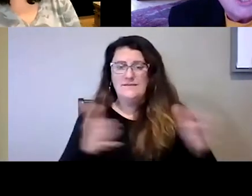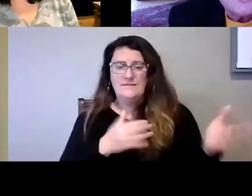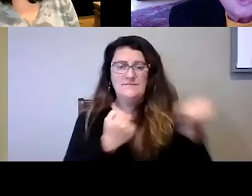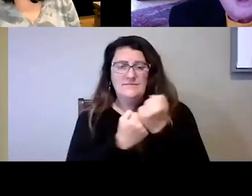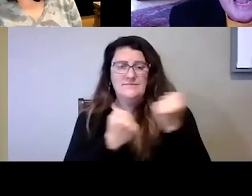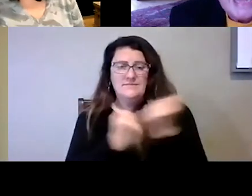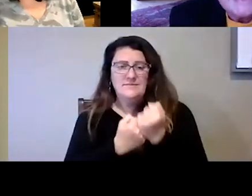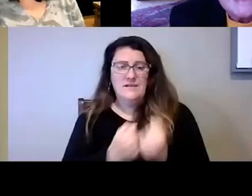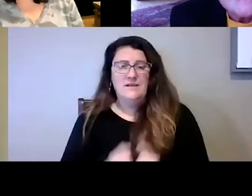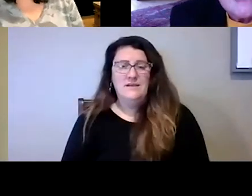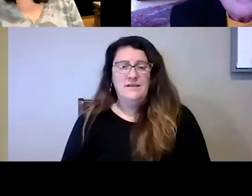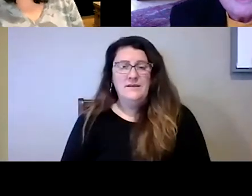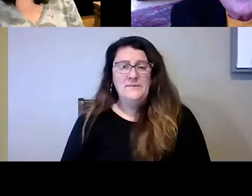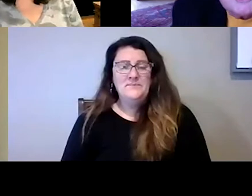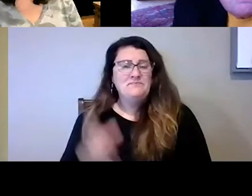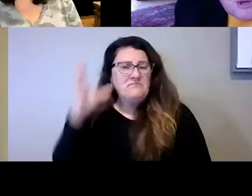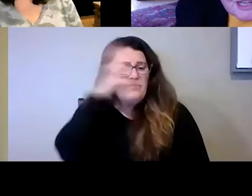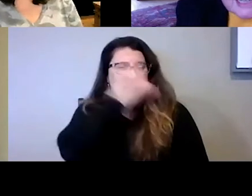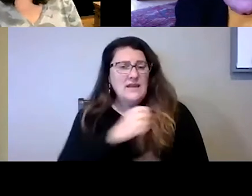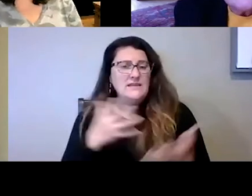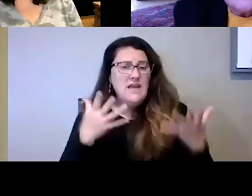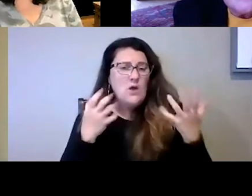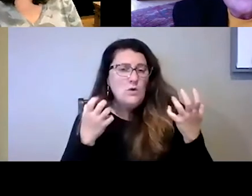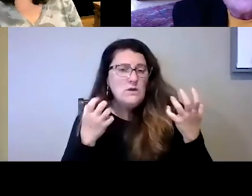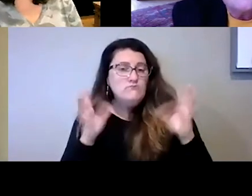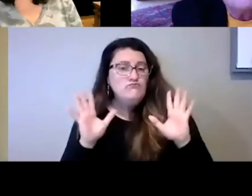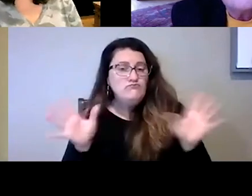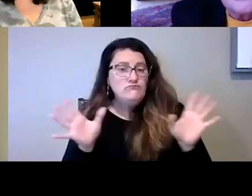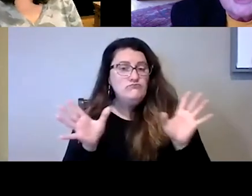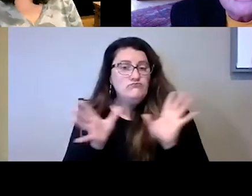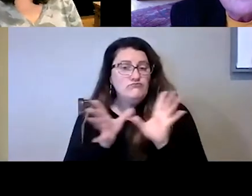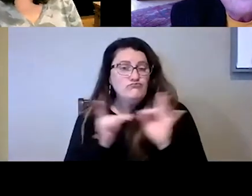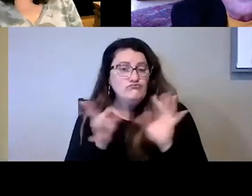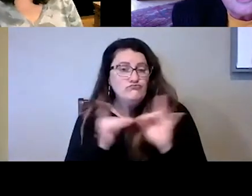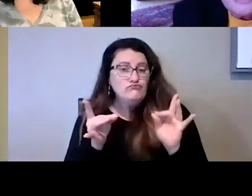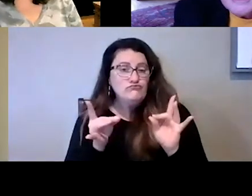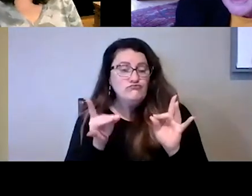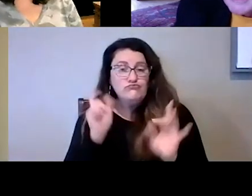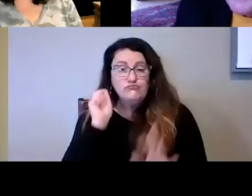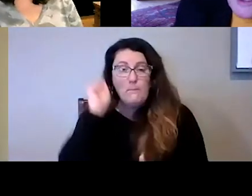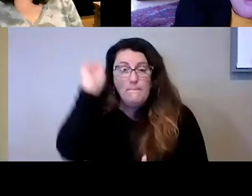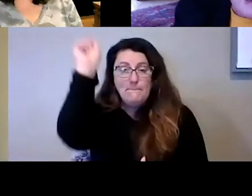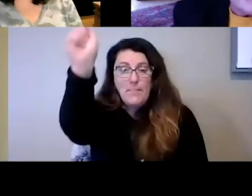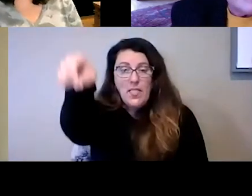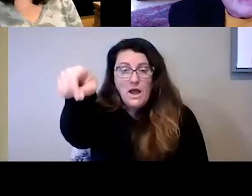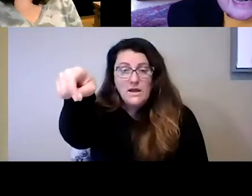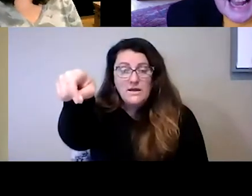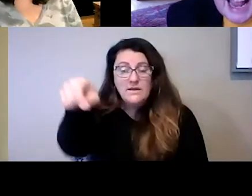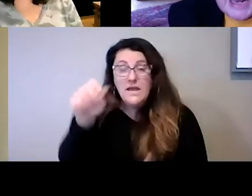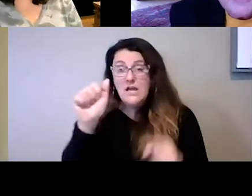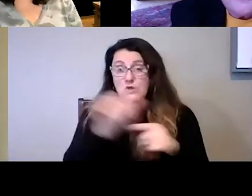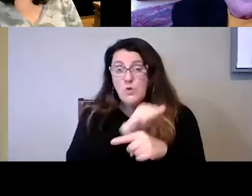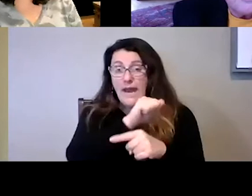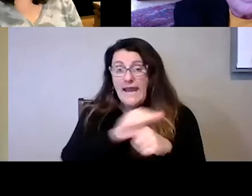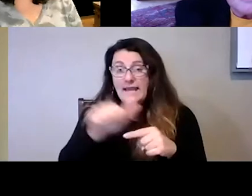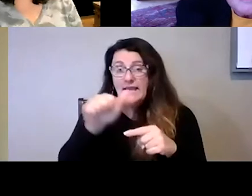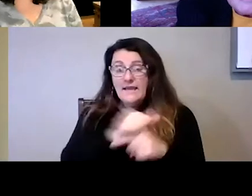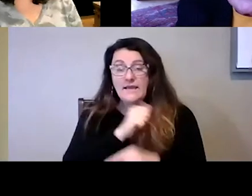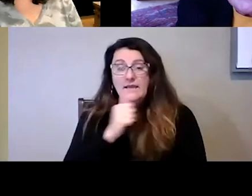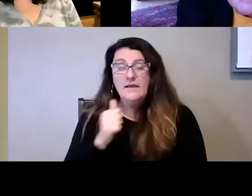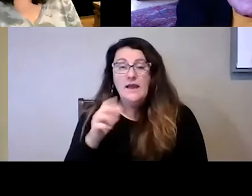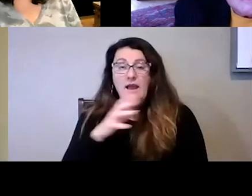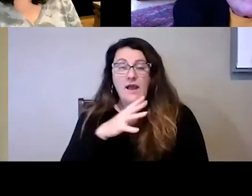advocacy. So I guess I want to just put in a plug for kind of training and